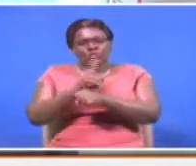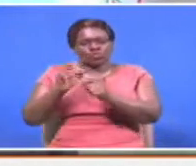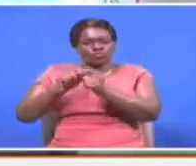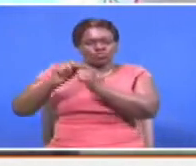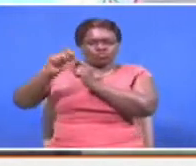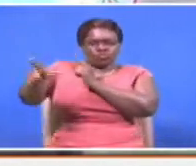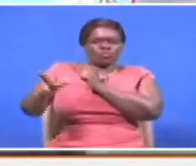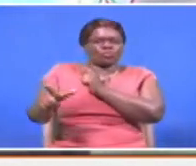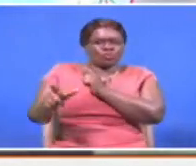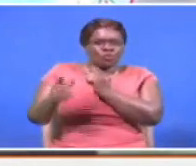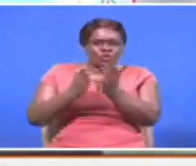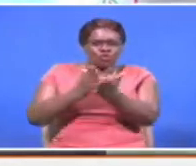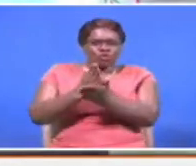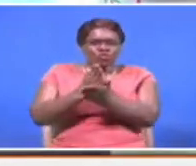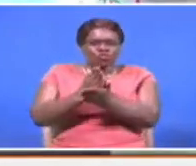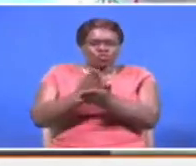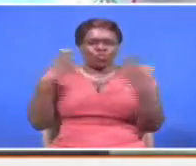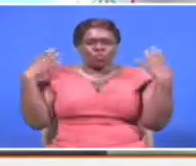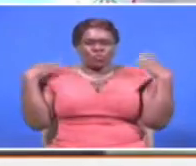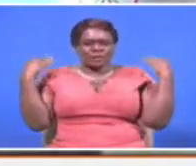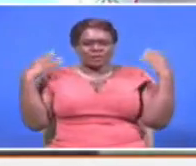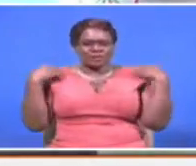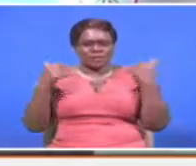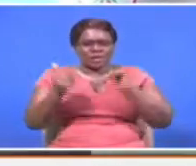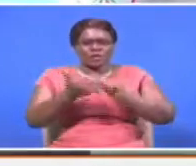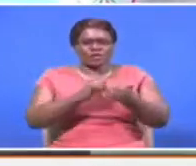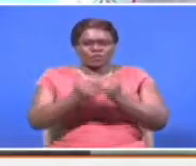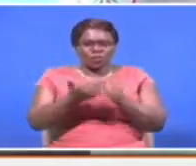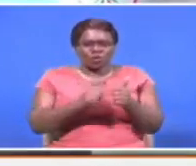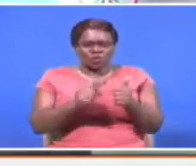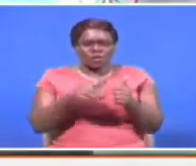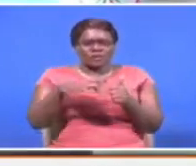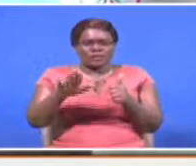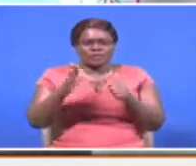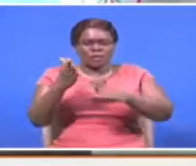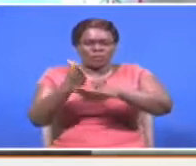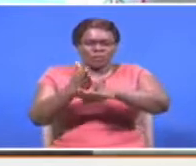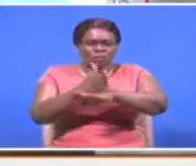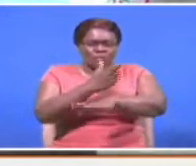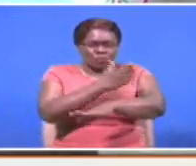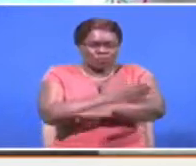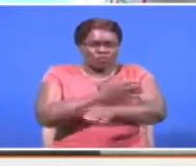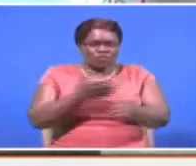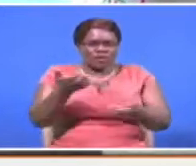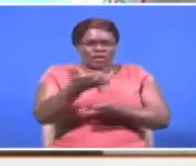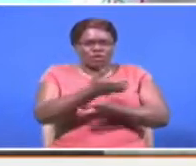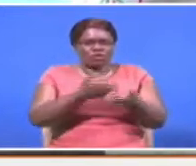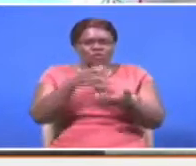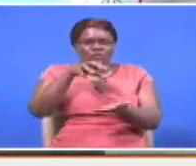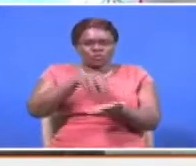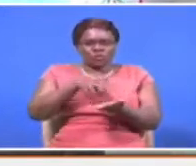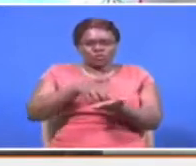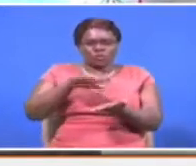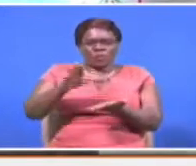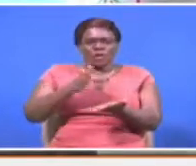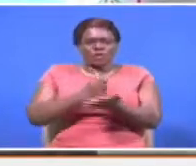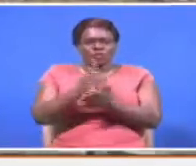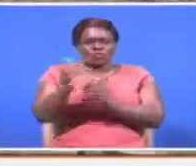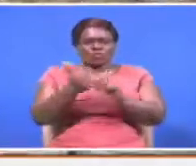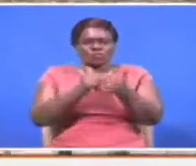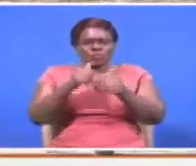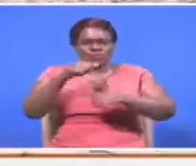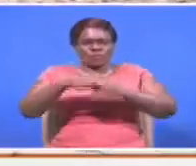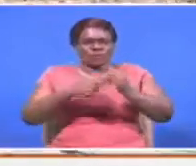arrows through practicing archery, so that they can actually improve their economic well-being through the sporting